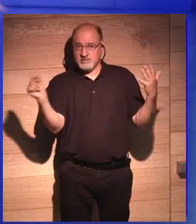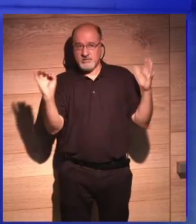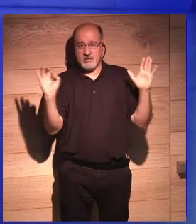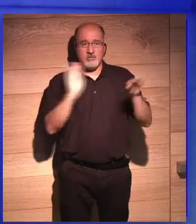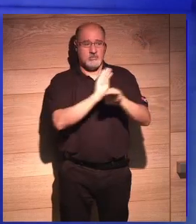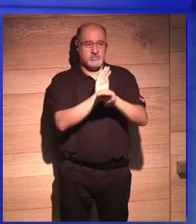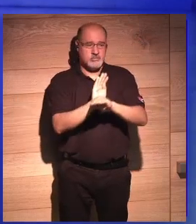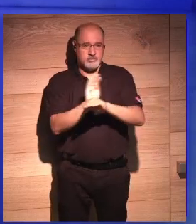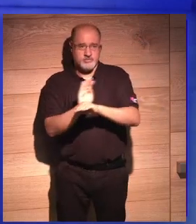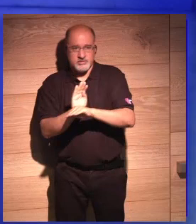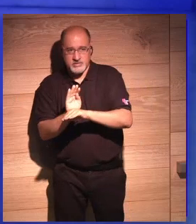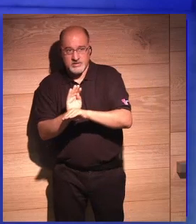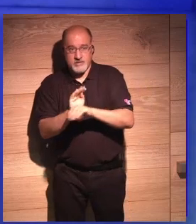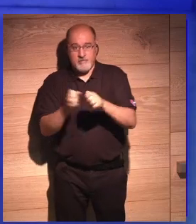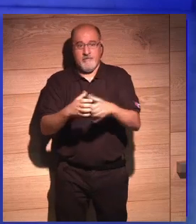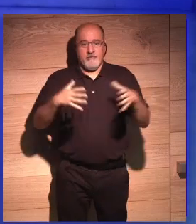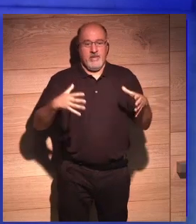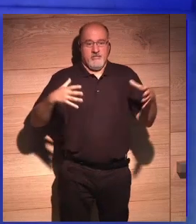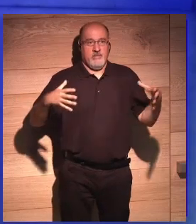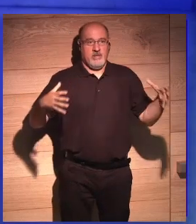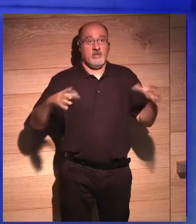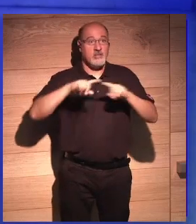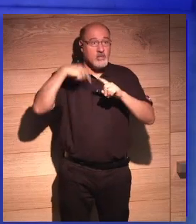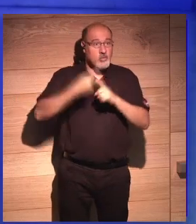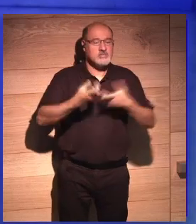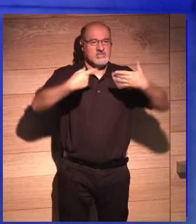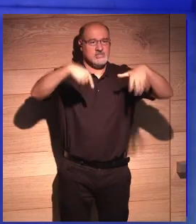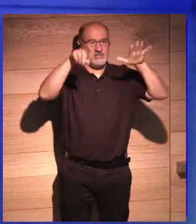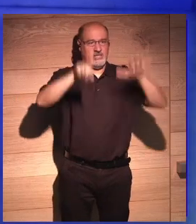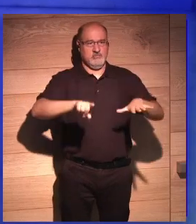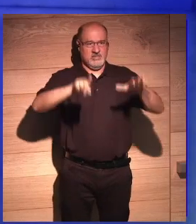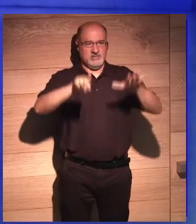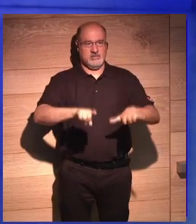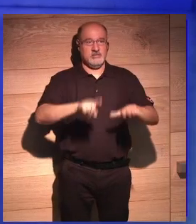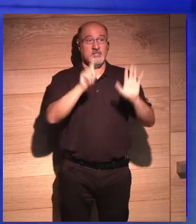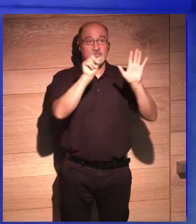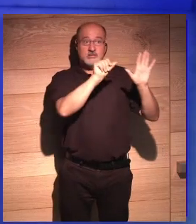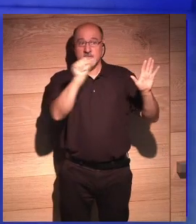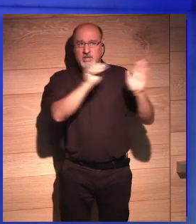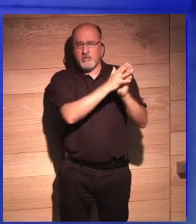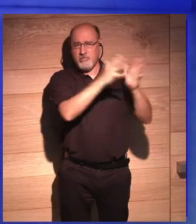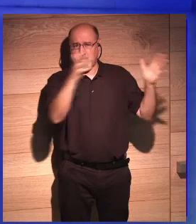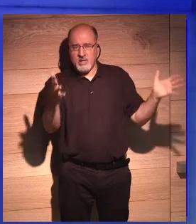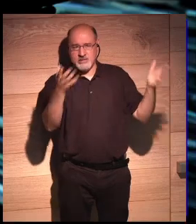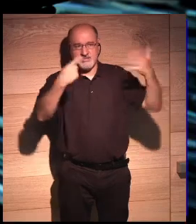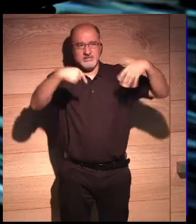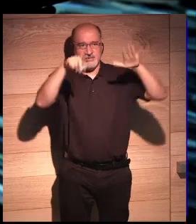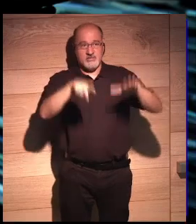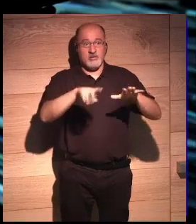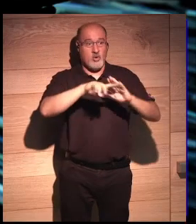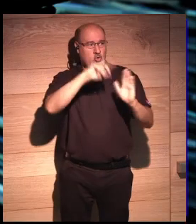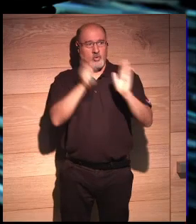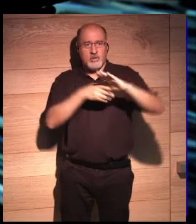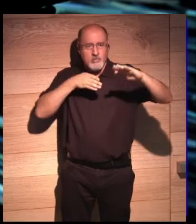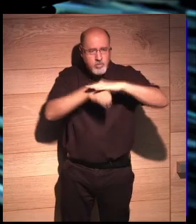it for 6 months. So it's a very positive story for the VR scene. And